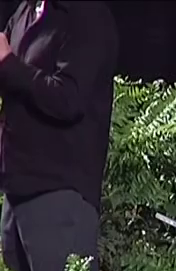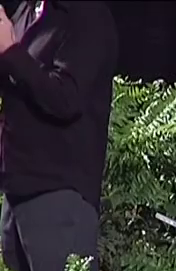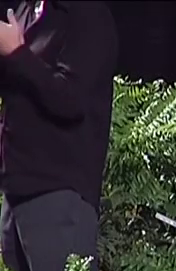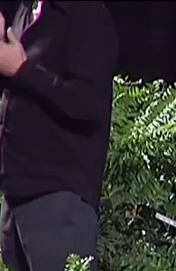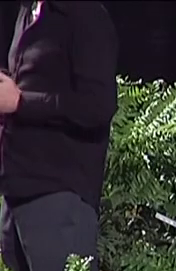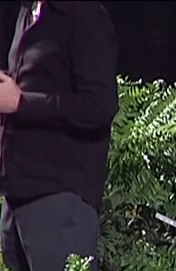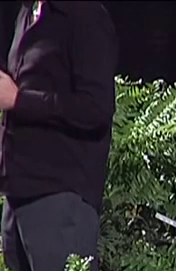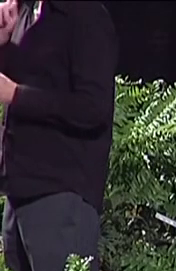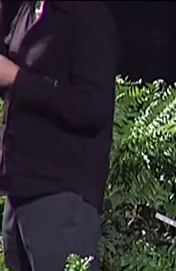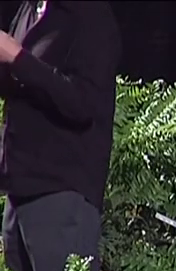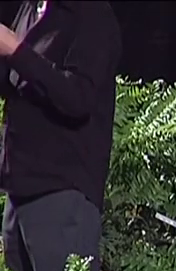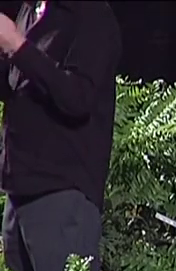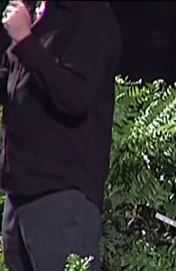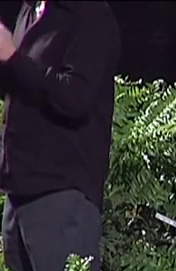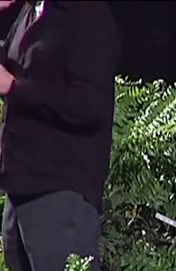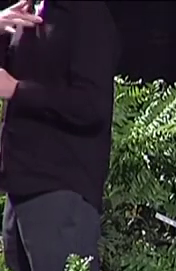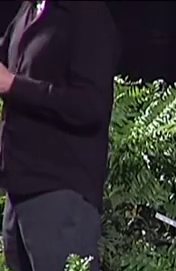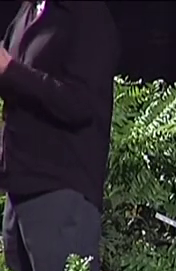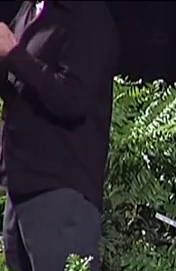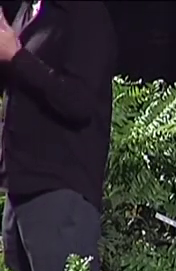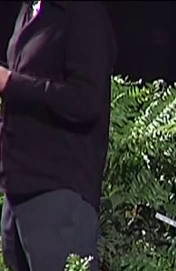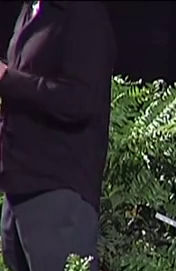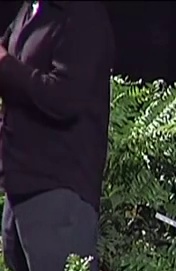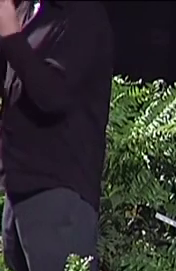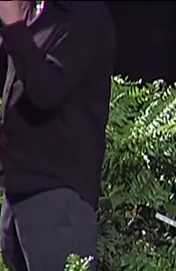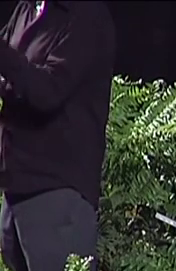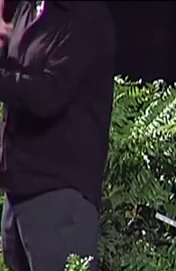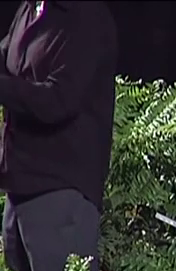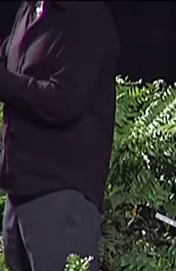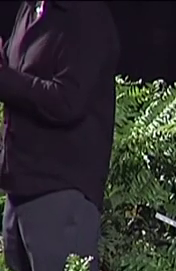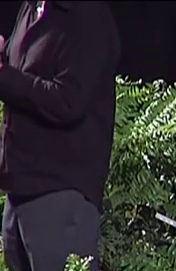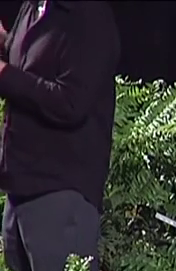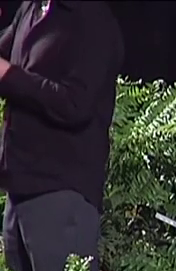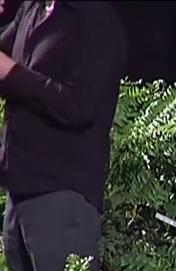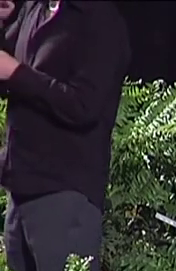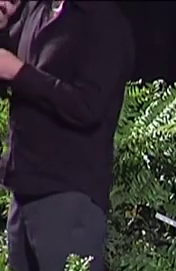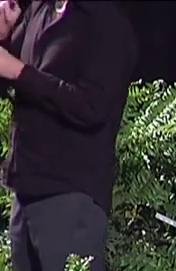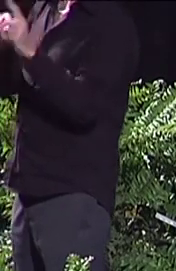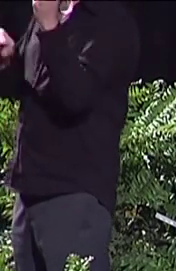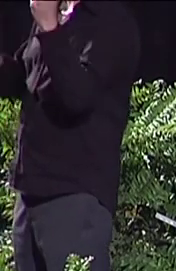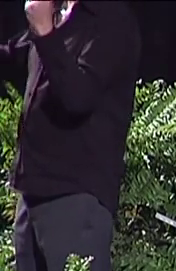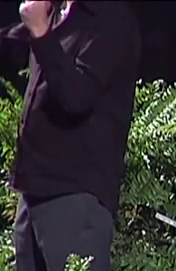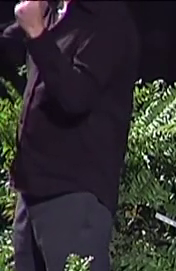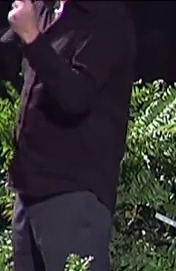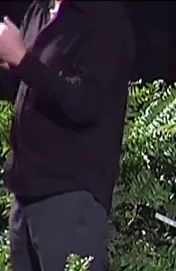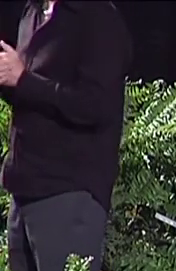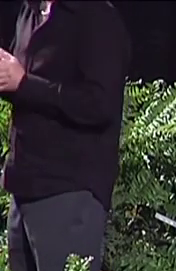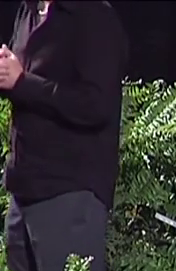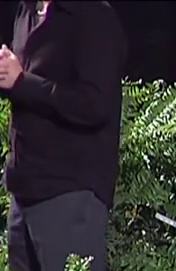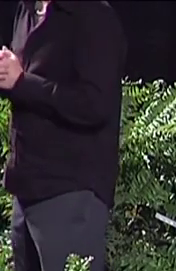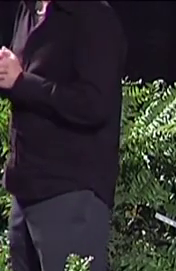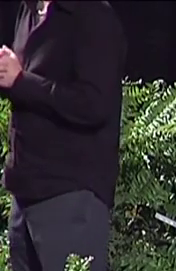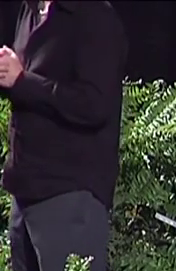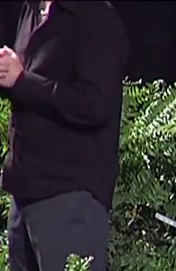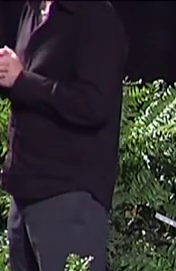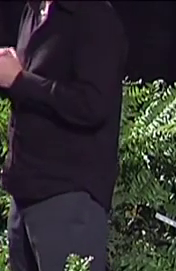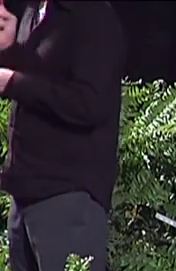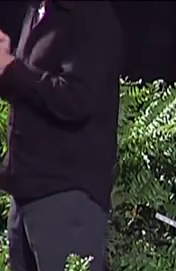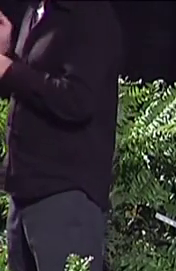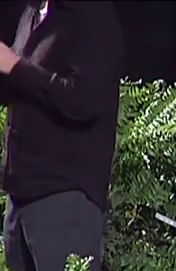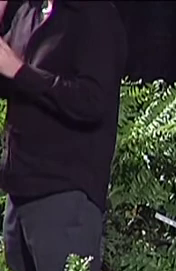him to be voted the second most likable author in the world, behind Harry Potter's J.K. Rowling. You know, hard to beat